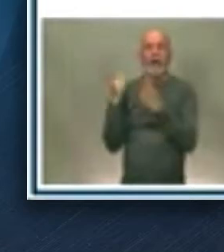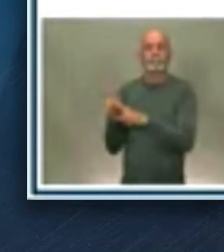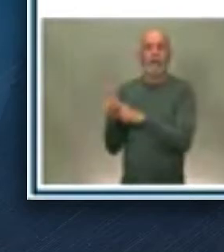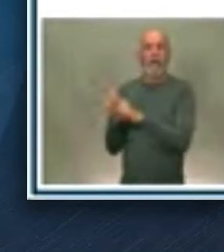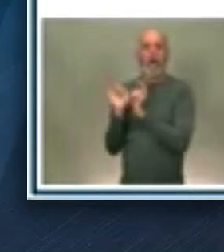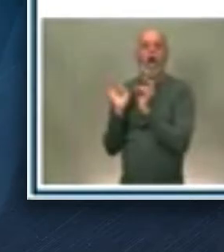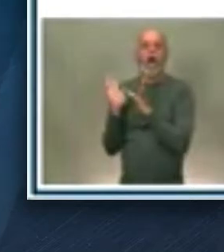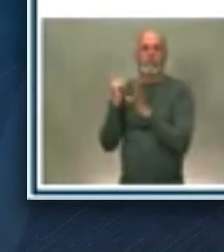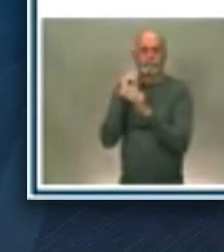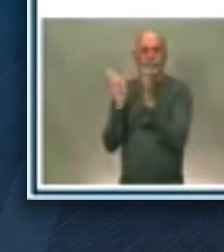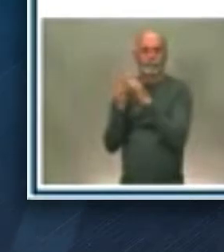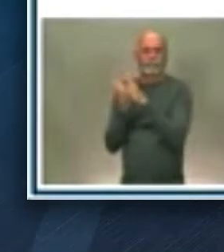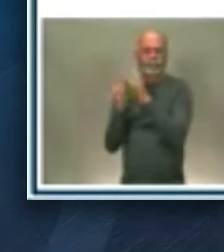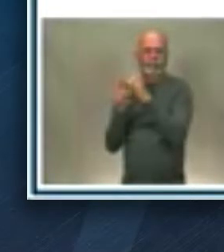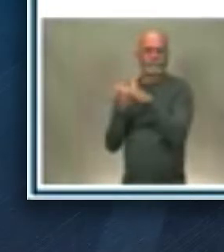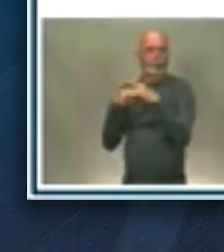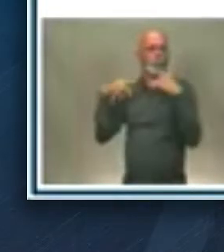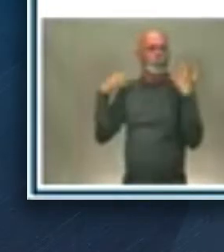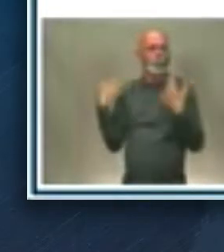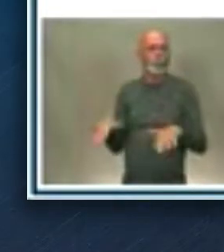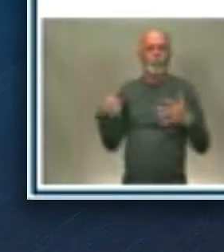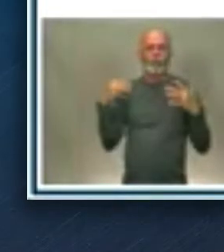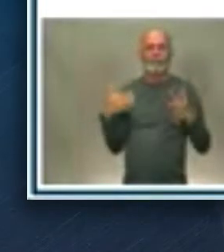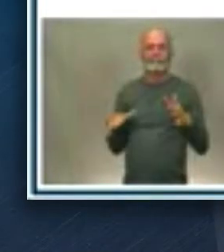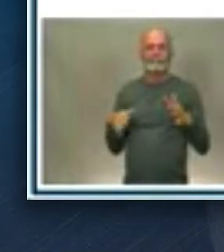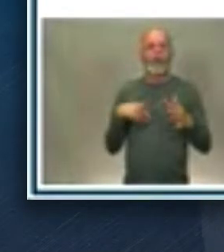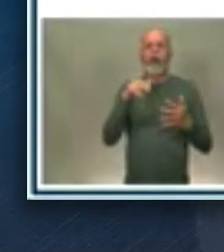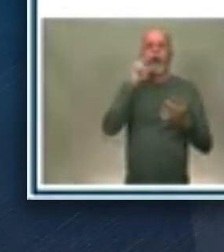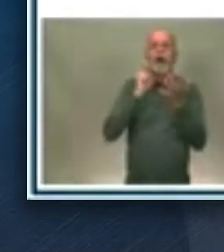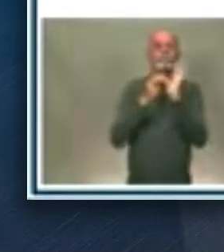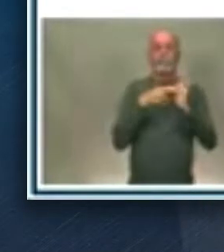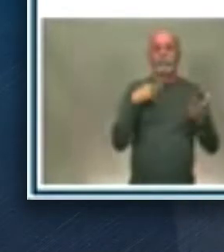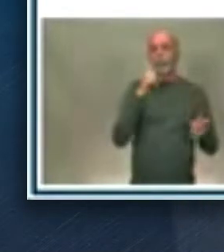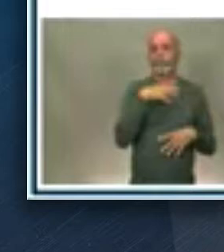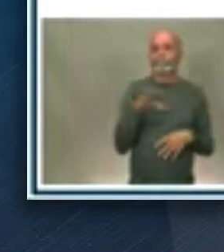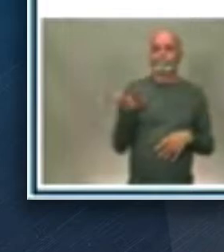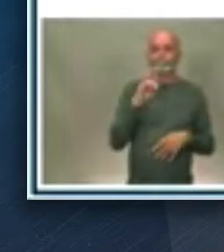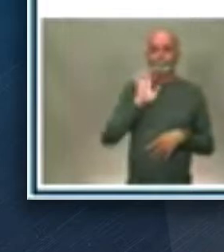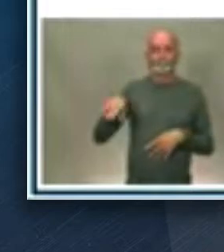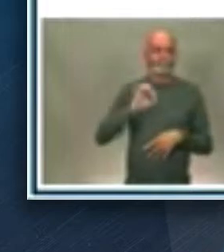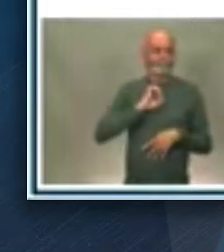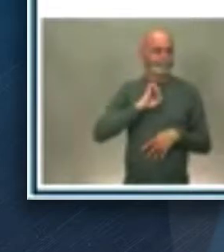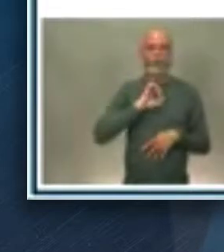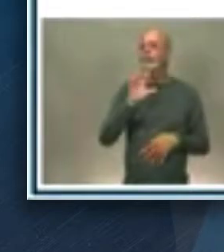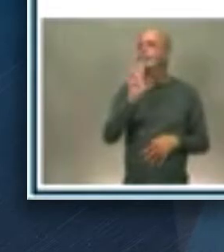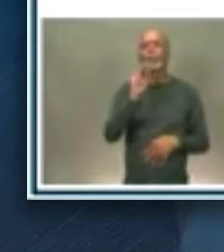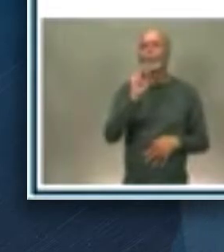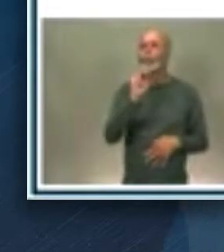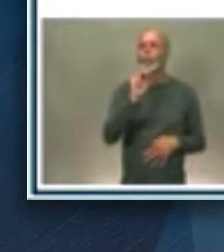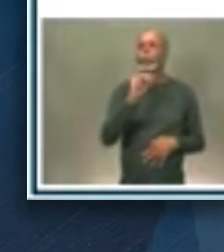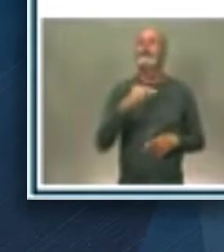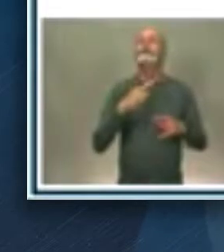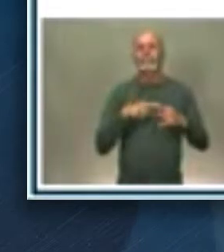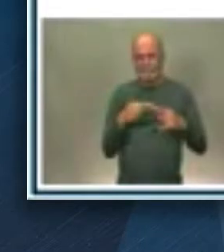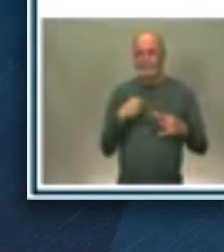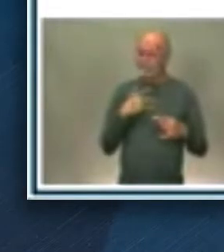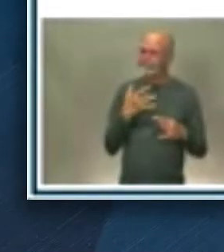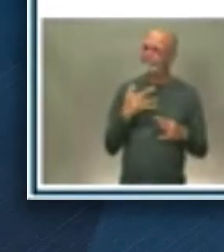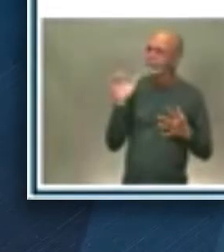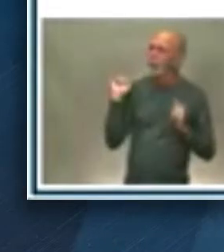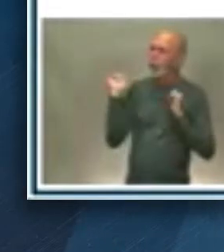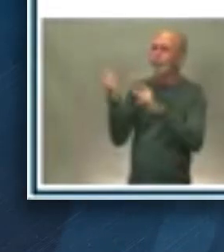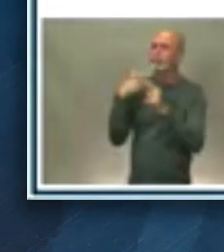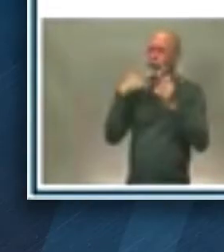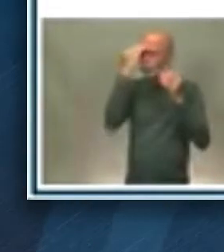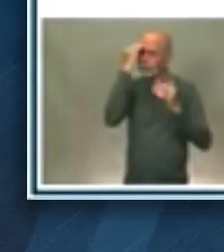mean, I don't want to give the impression that I'm not concerned about it. I think every Nova Scotian is concerned about it. But at the same time, we have to have